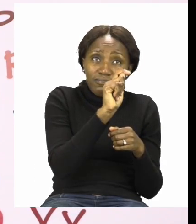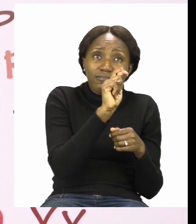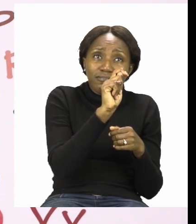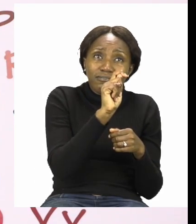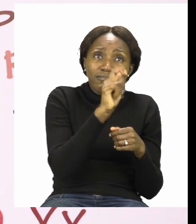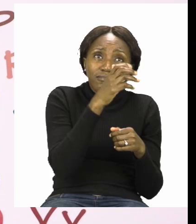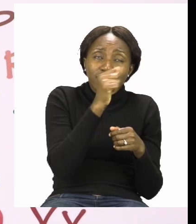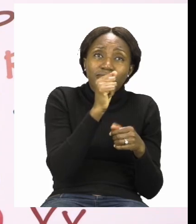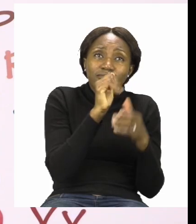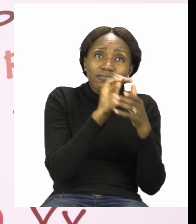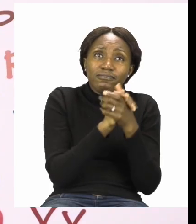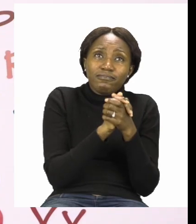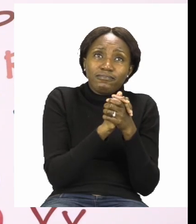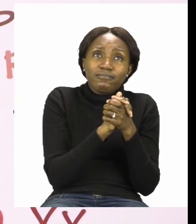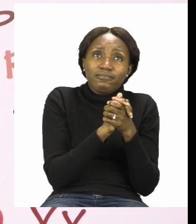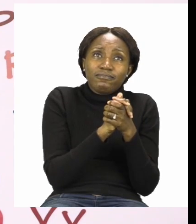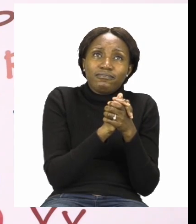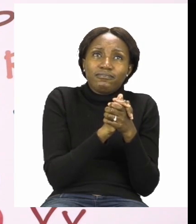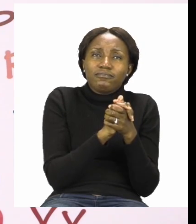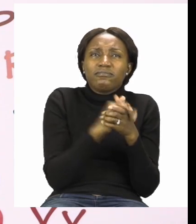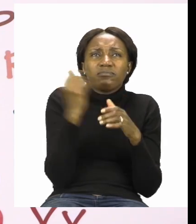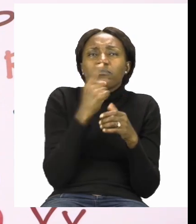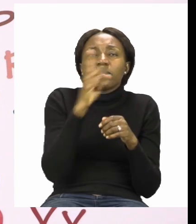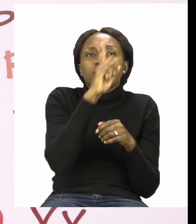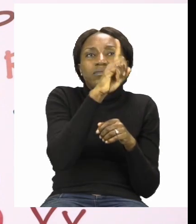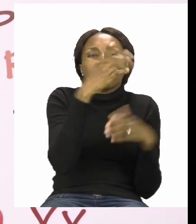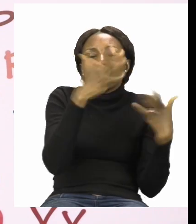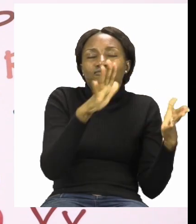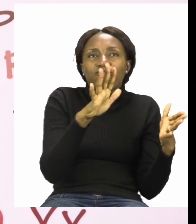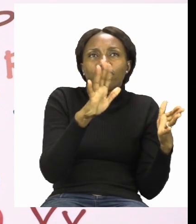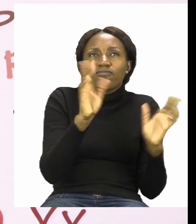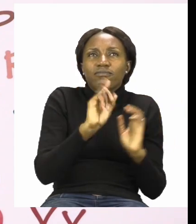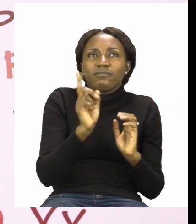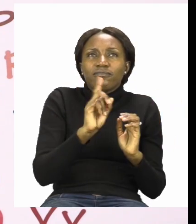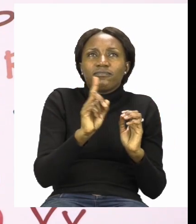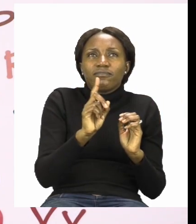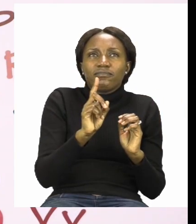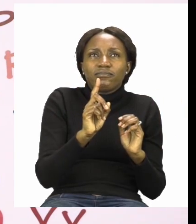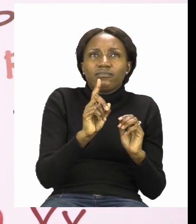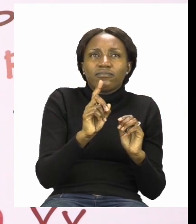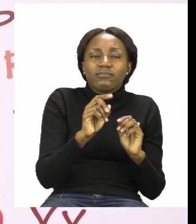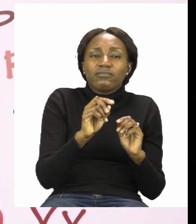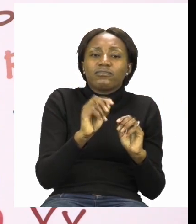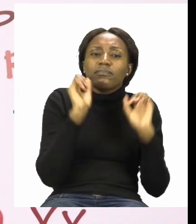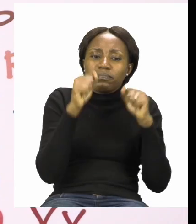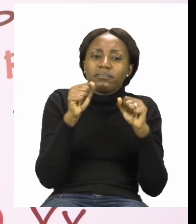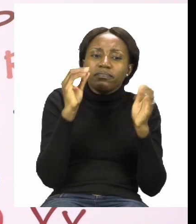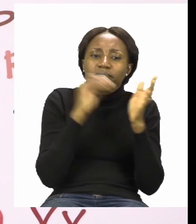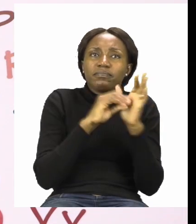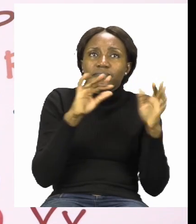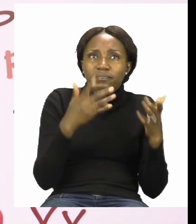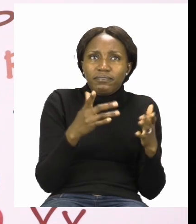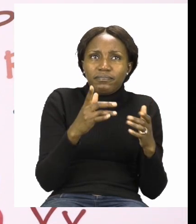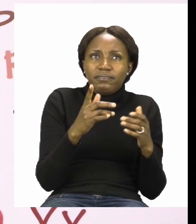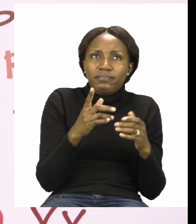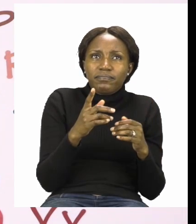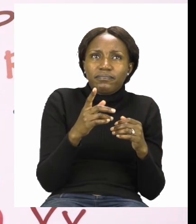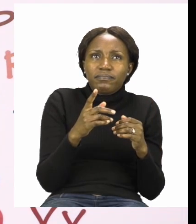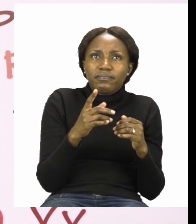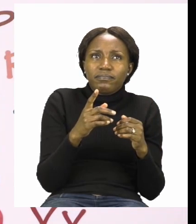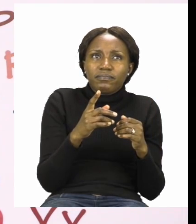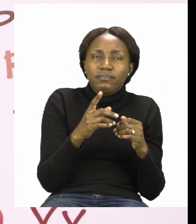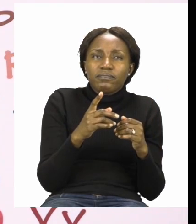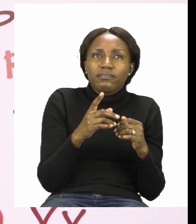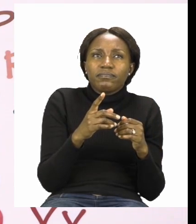on. So we cannot put him as a 1 when we say 12 equals something.